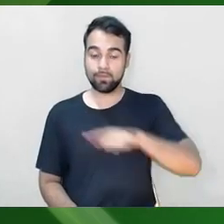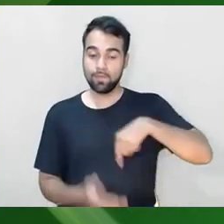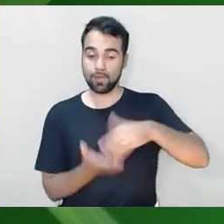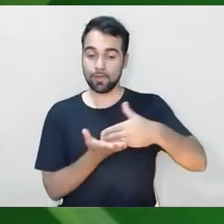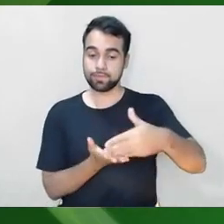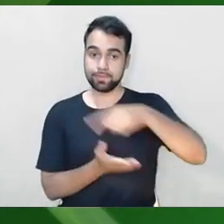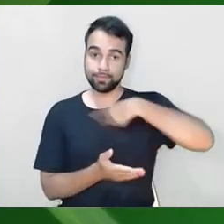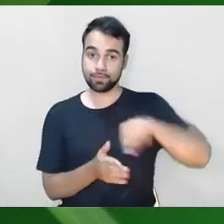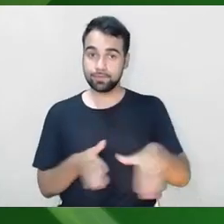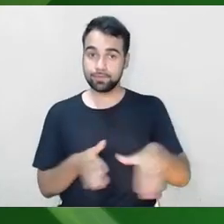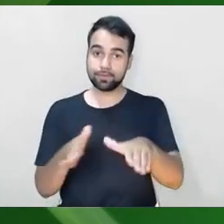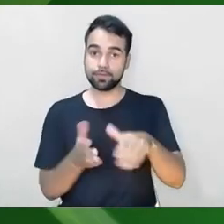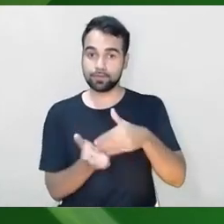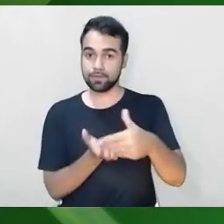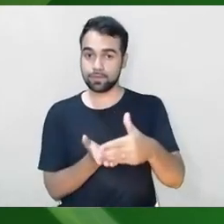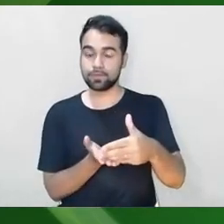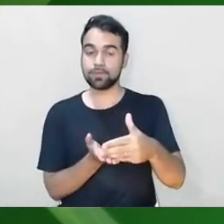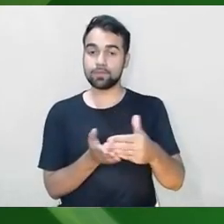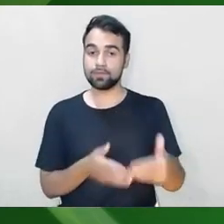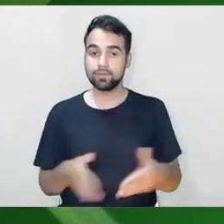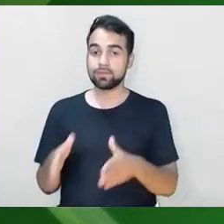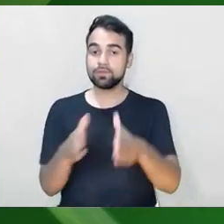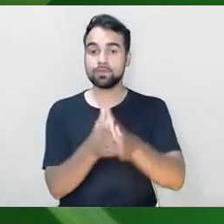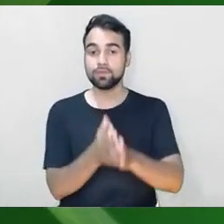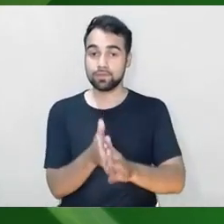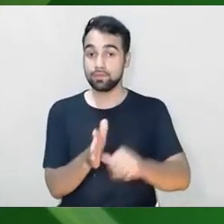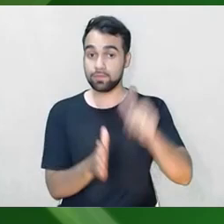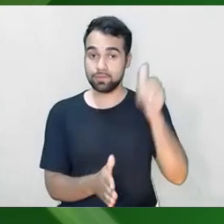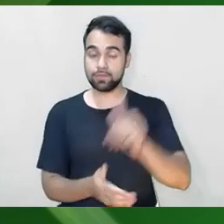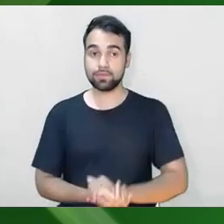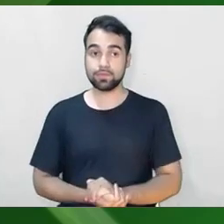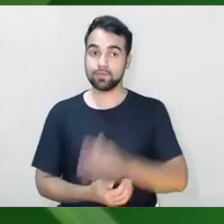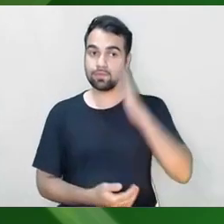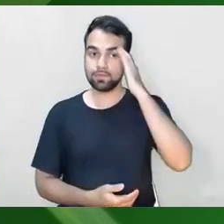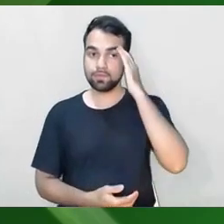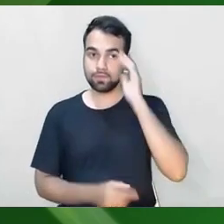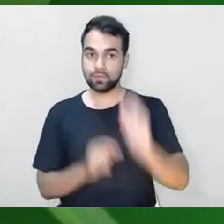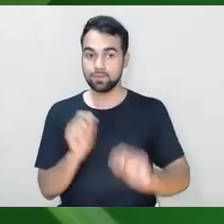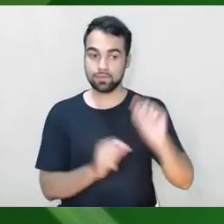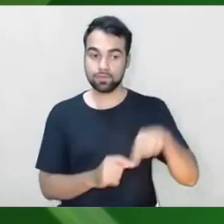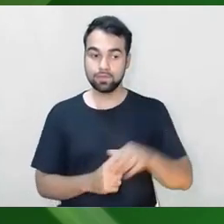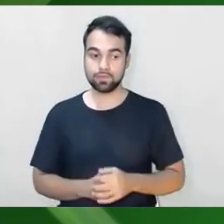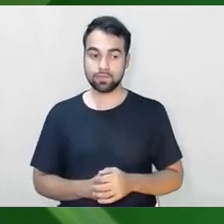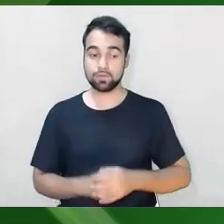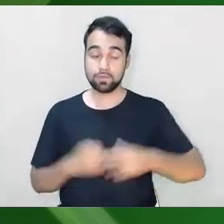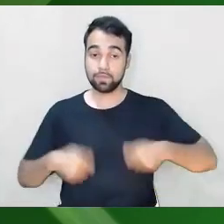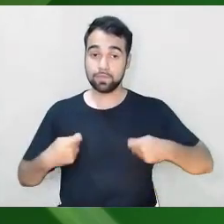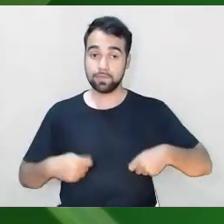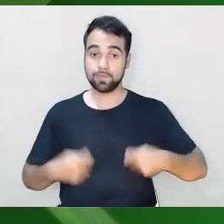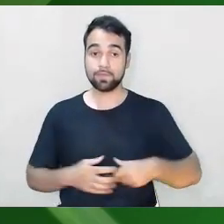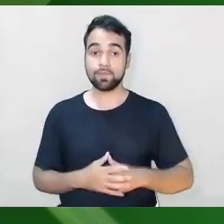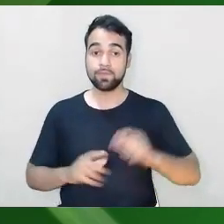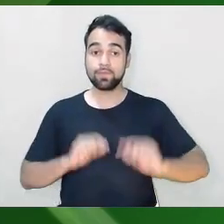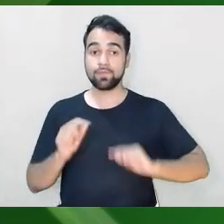where this is the beginning of our journey. The journey begins, first of all, by understanding what is